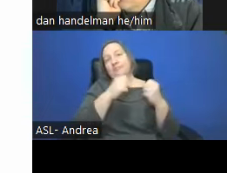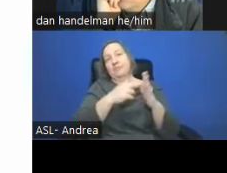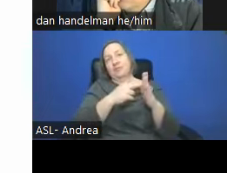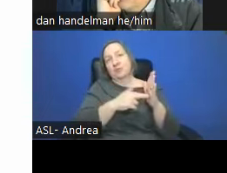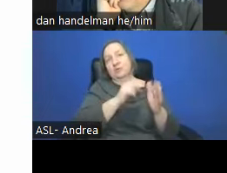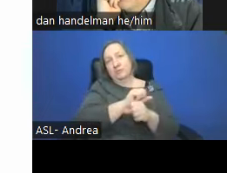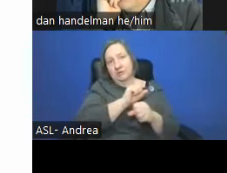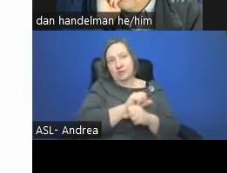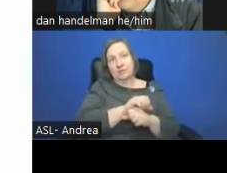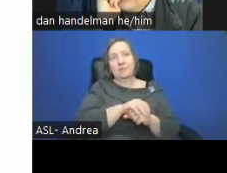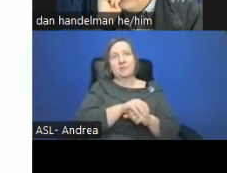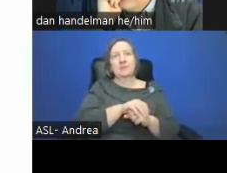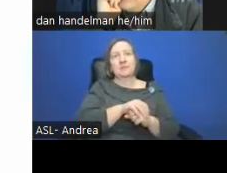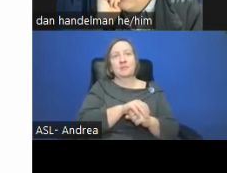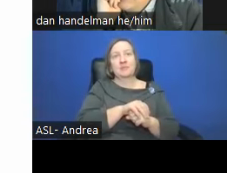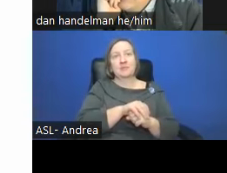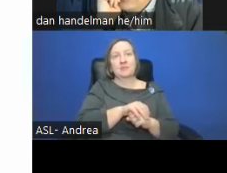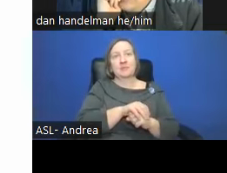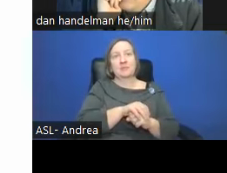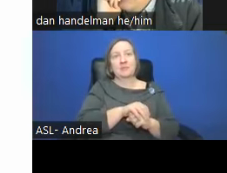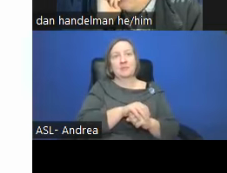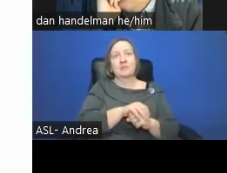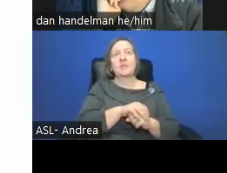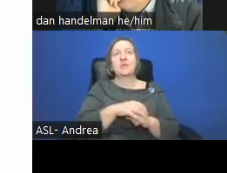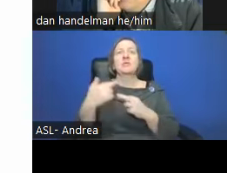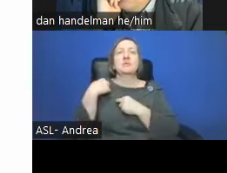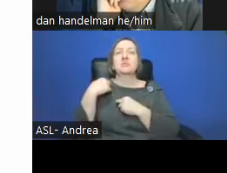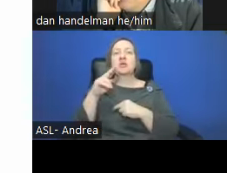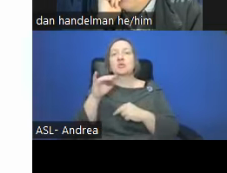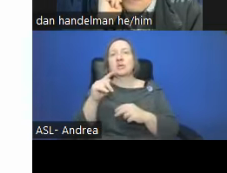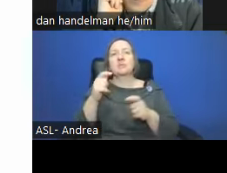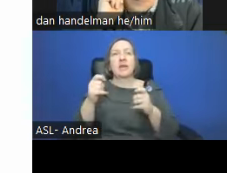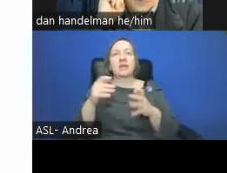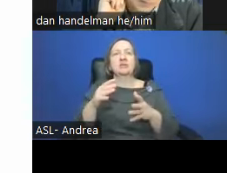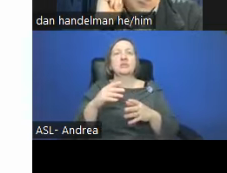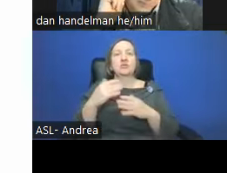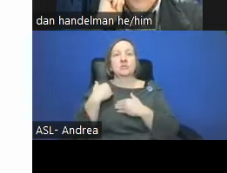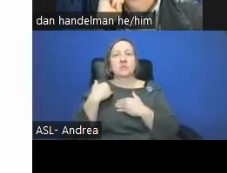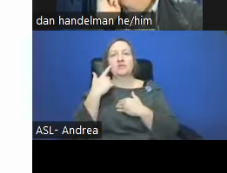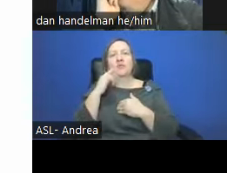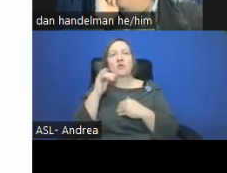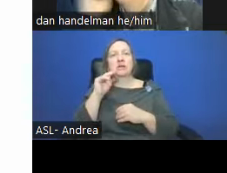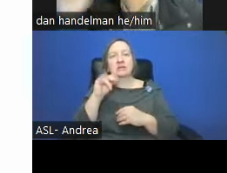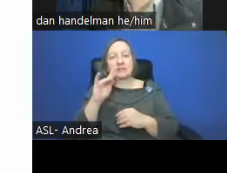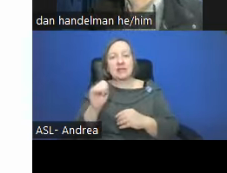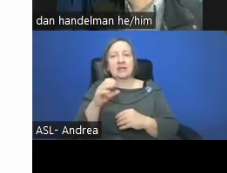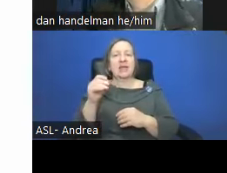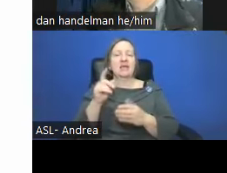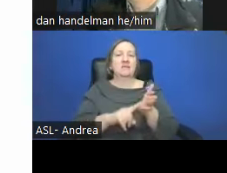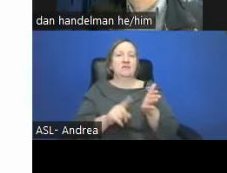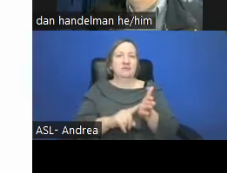period, that should be a period, responsible unit managers are responsible for intake and investigation.